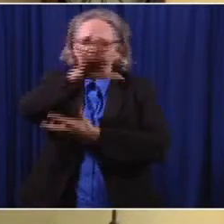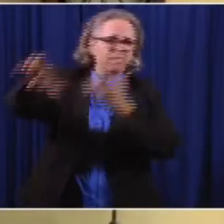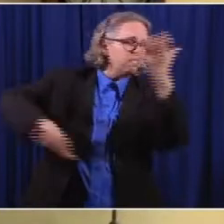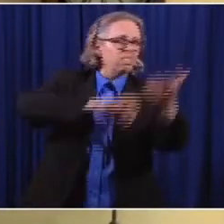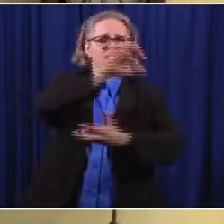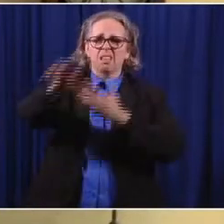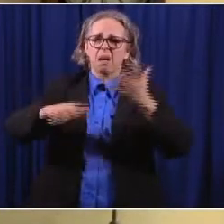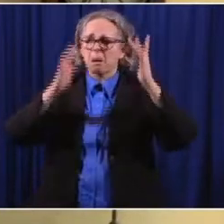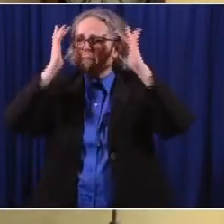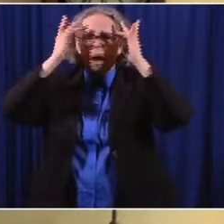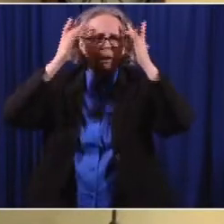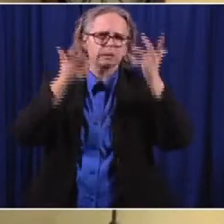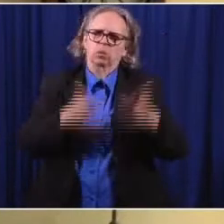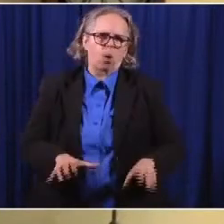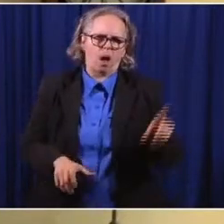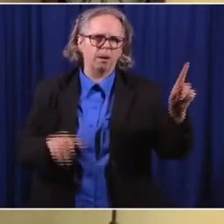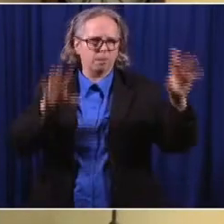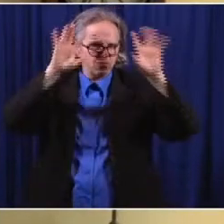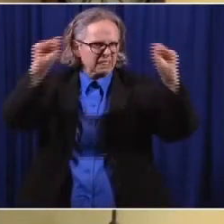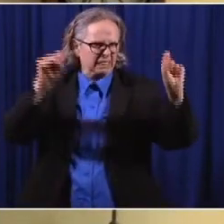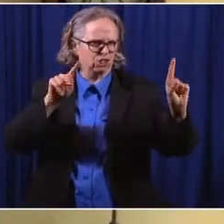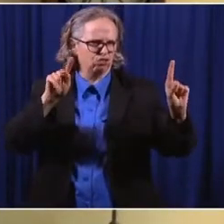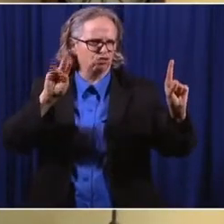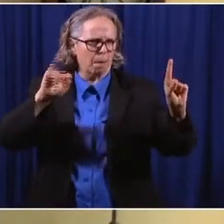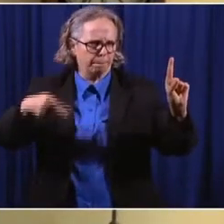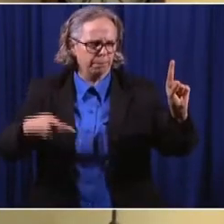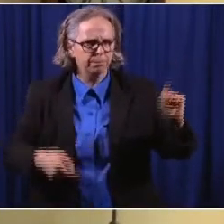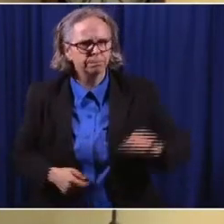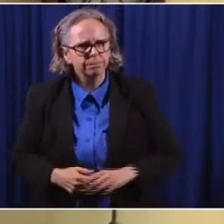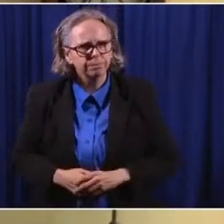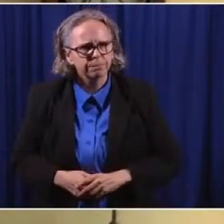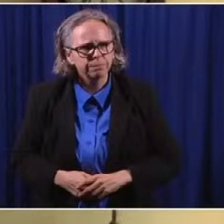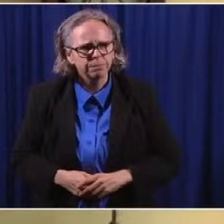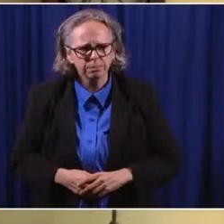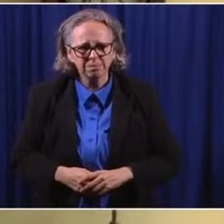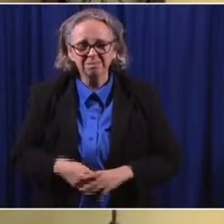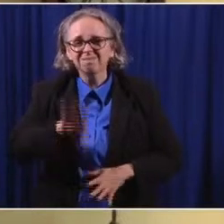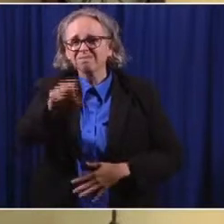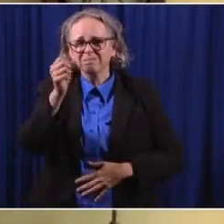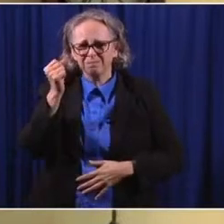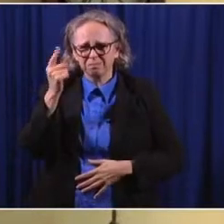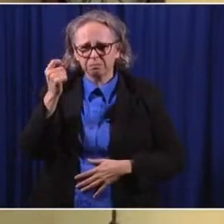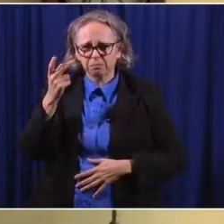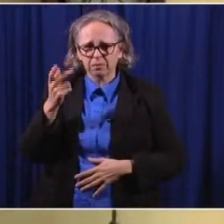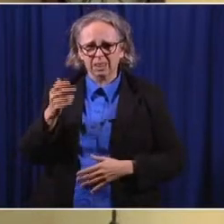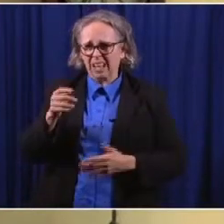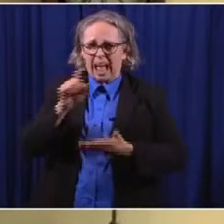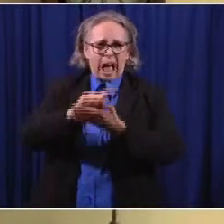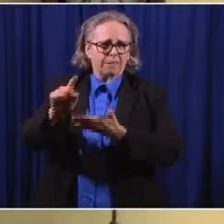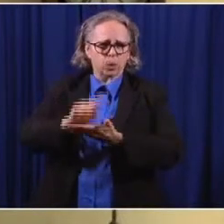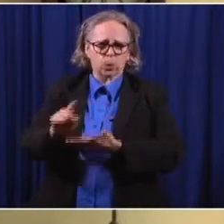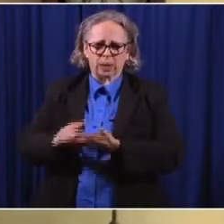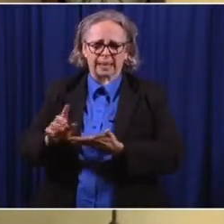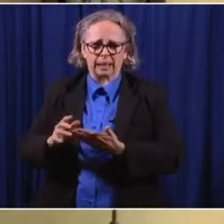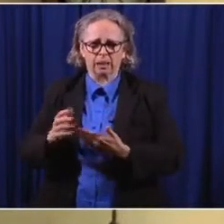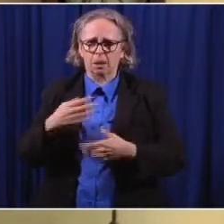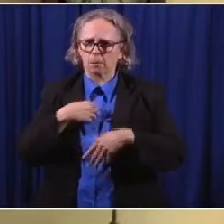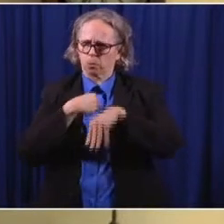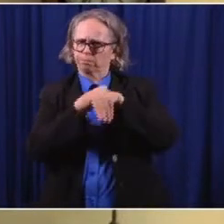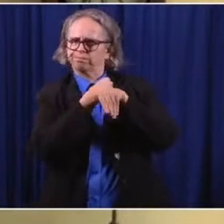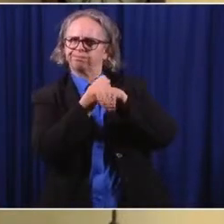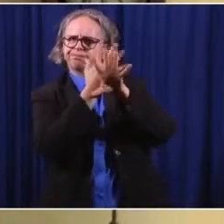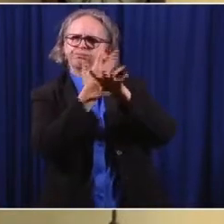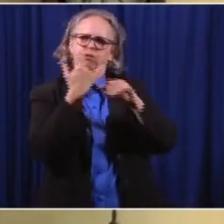what we do every week with the White House. We had a call yesterday. Usually the vice president is on the